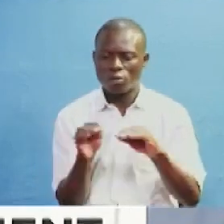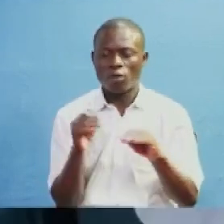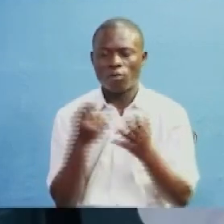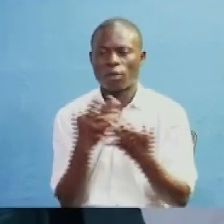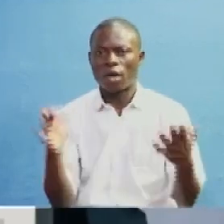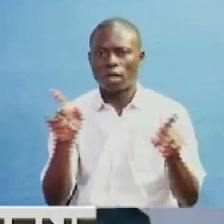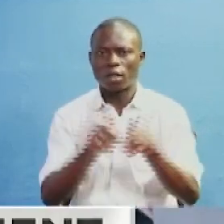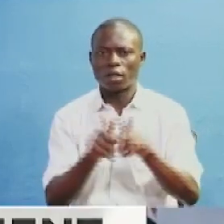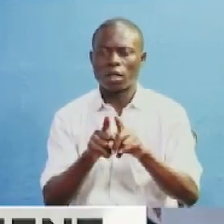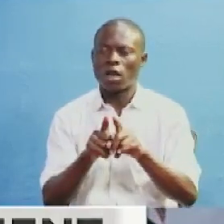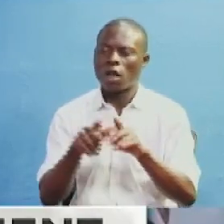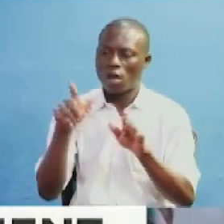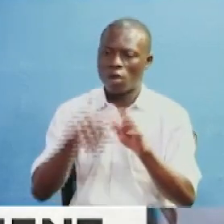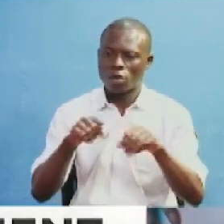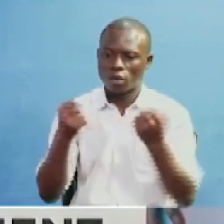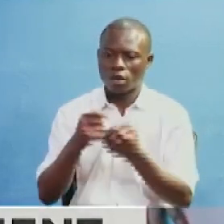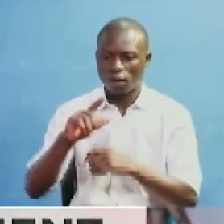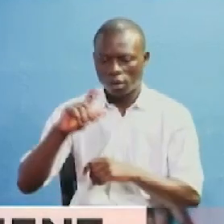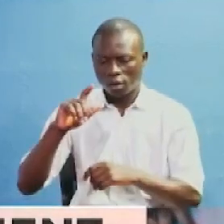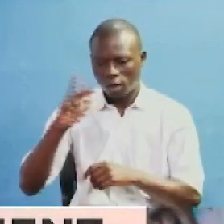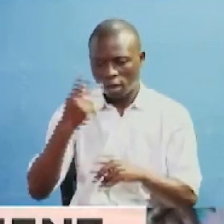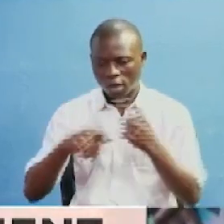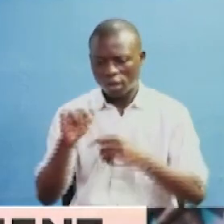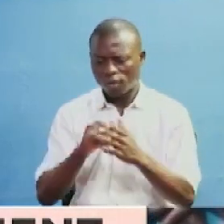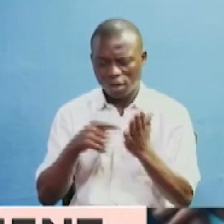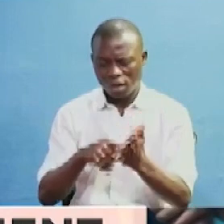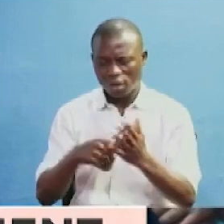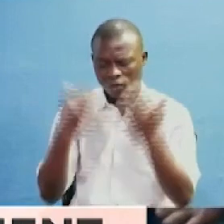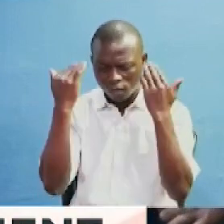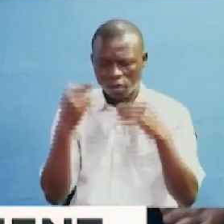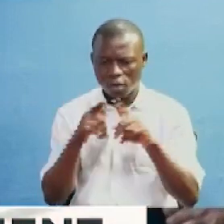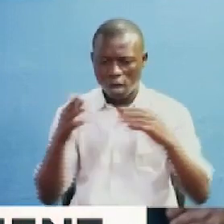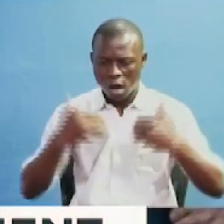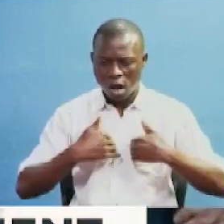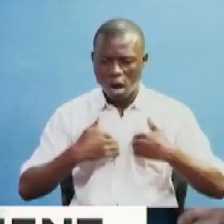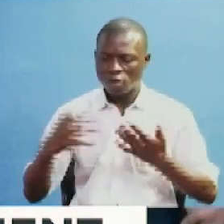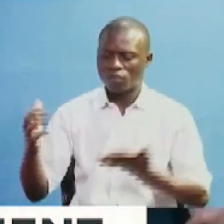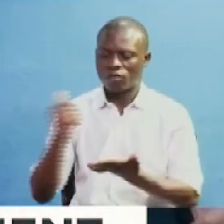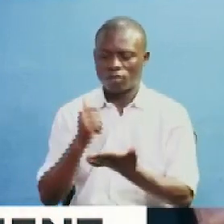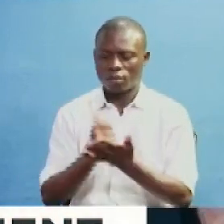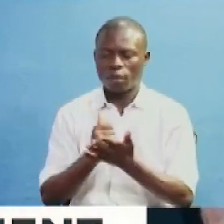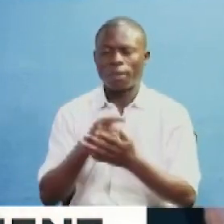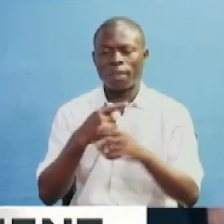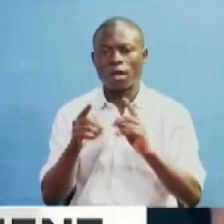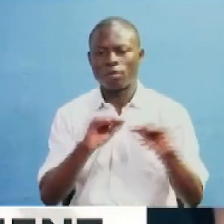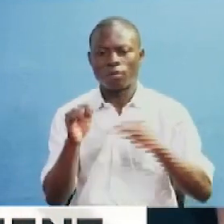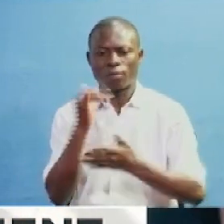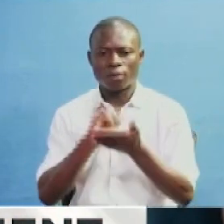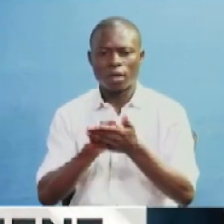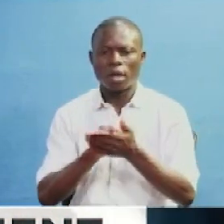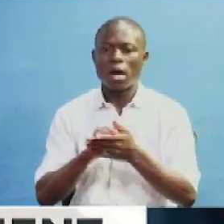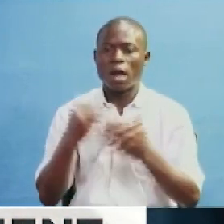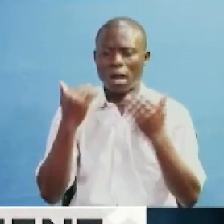of Law Society of Kenya to move to court seeking the court's intervention to halt the deployment, a move that the High Court